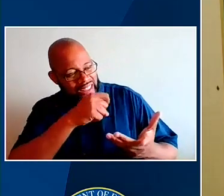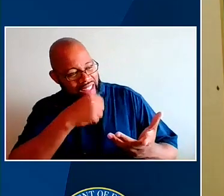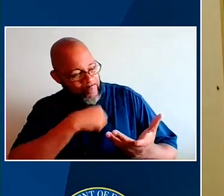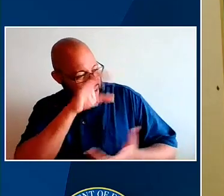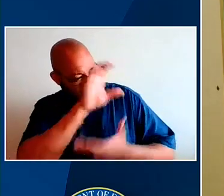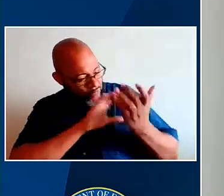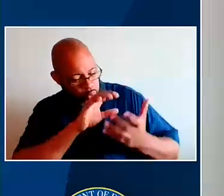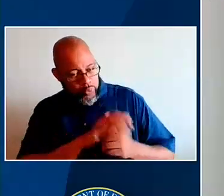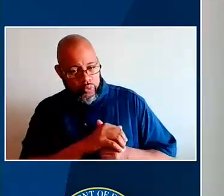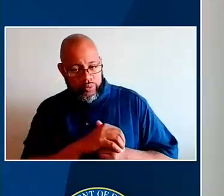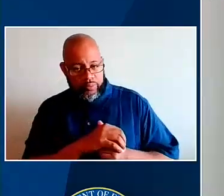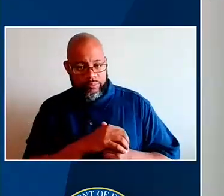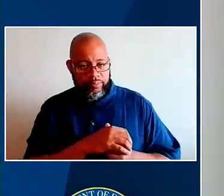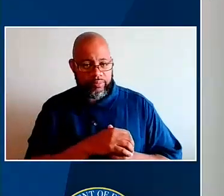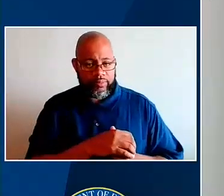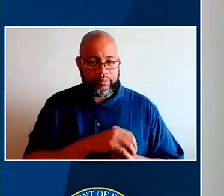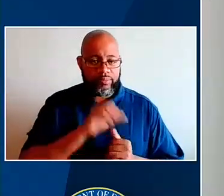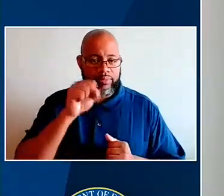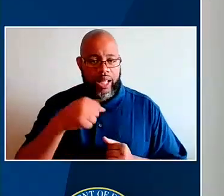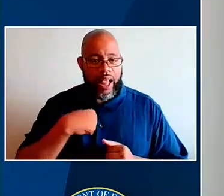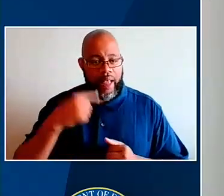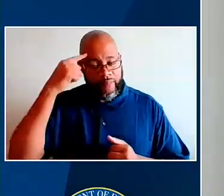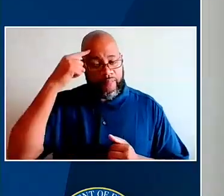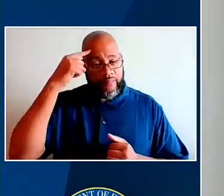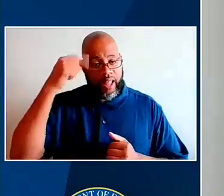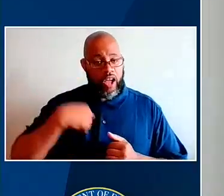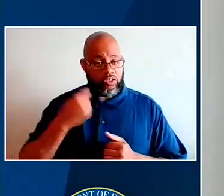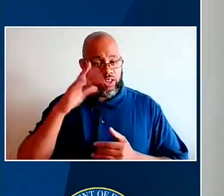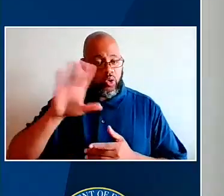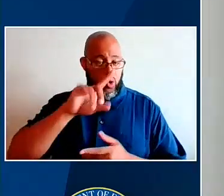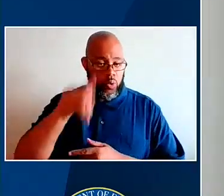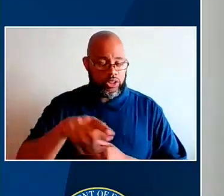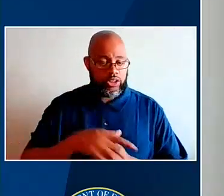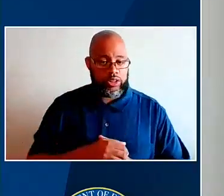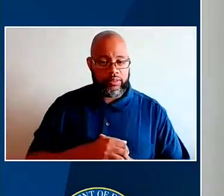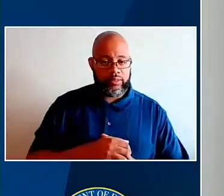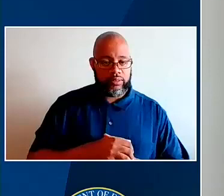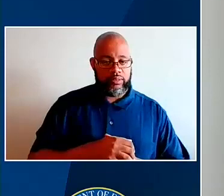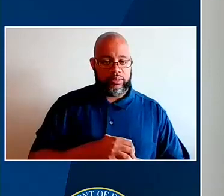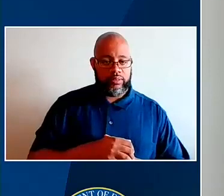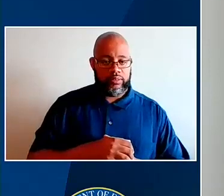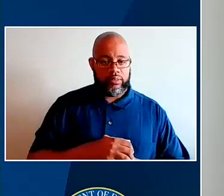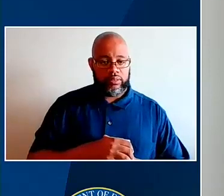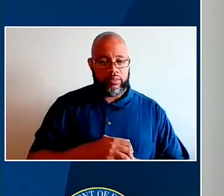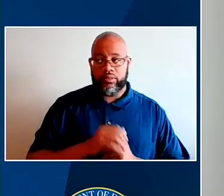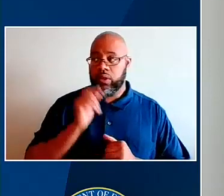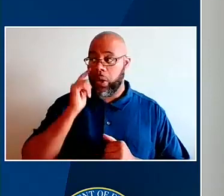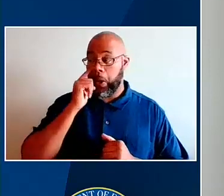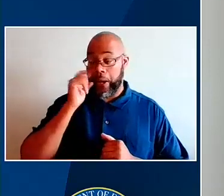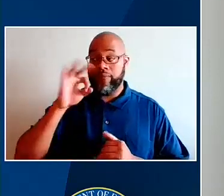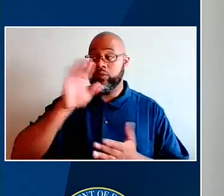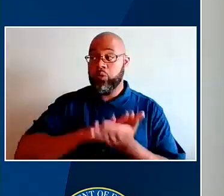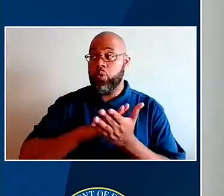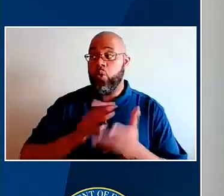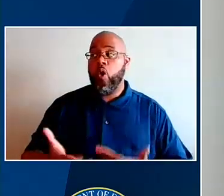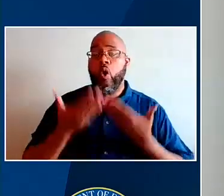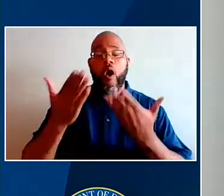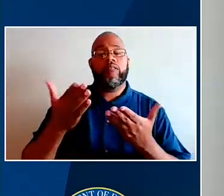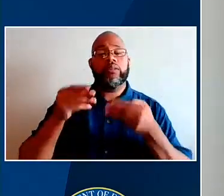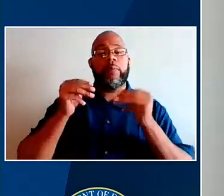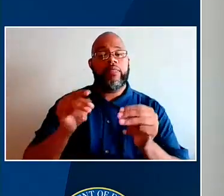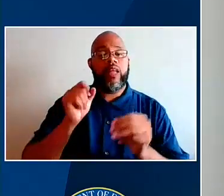I mean, yes, I think I understand your question, Jillian. If a school offers a method